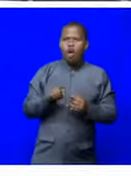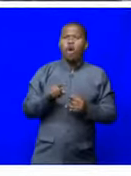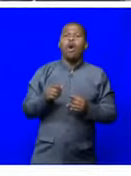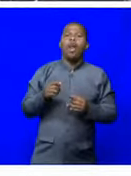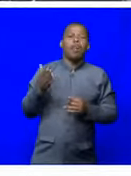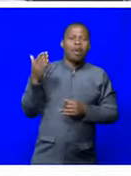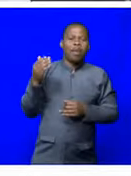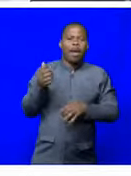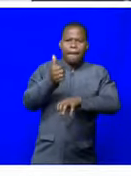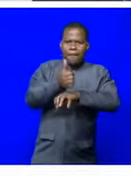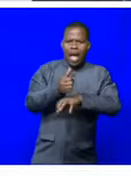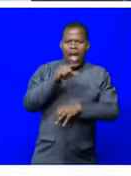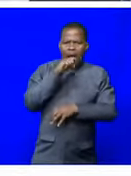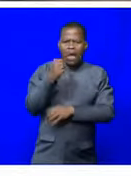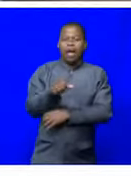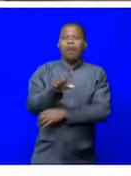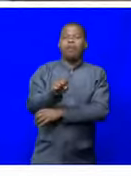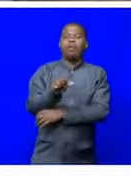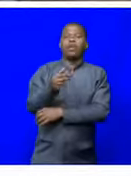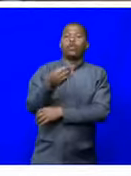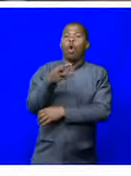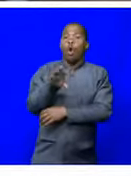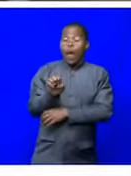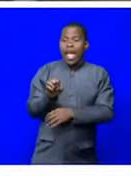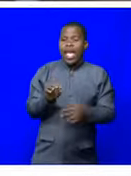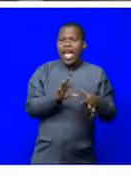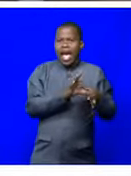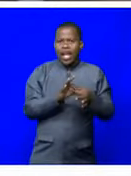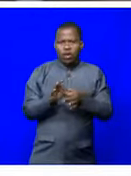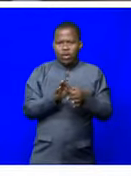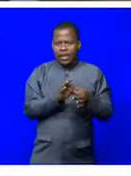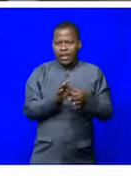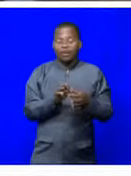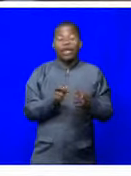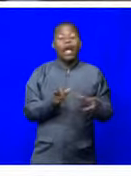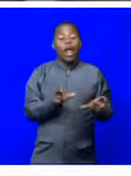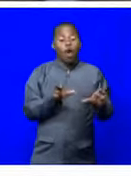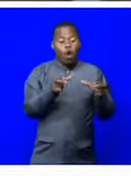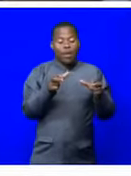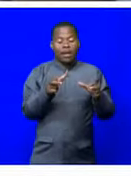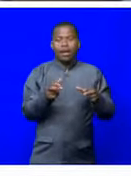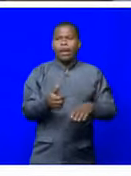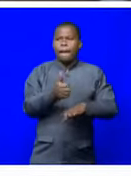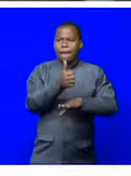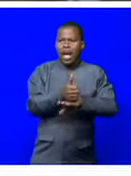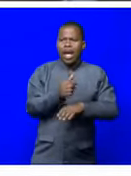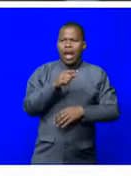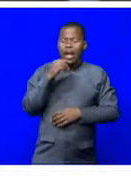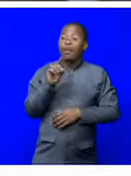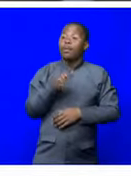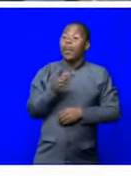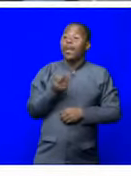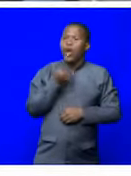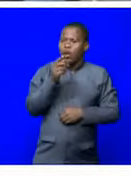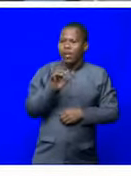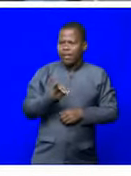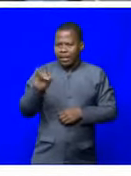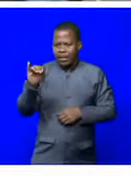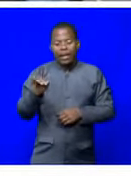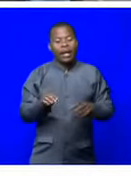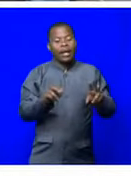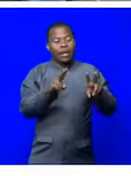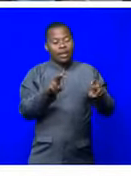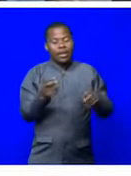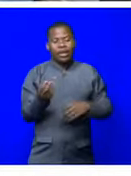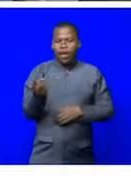shongwe. Sihlalo welibandla lelibuka ukuqhutshwa kwelikhetho i-ethics committee Siphosini Dlamini uthi balentile luphenyo kubuka ukuthi laba